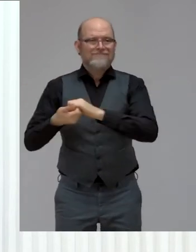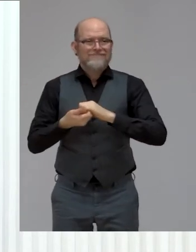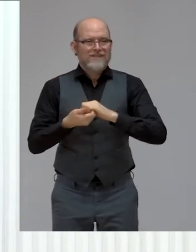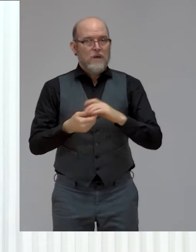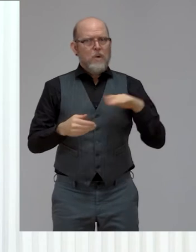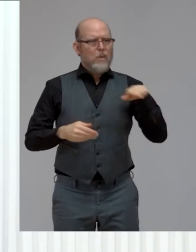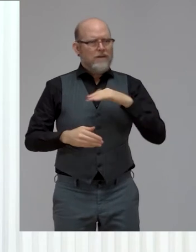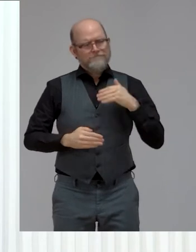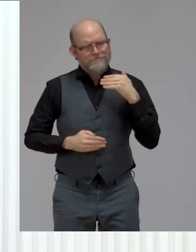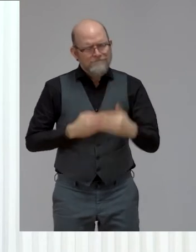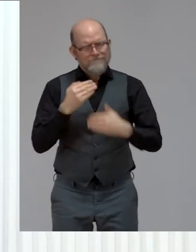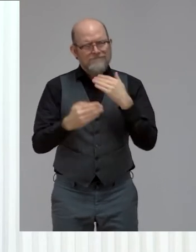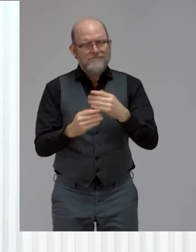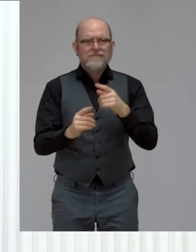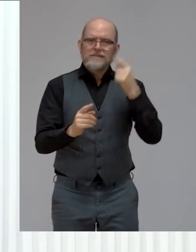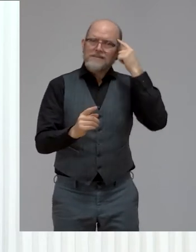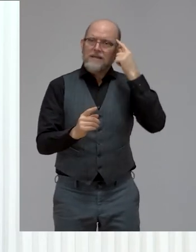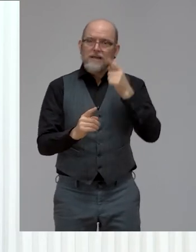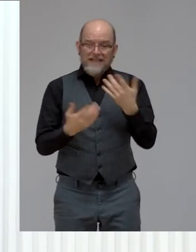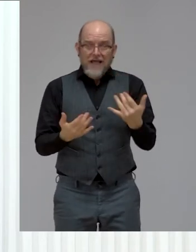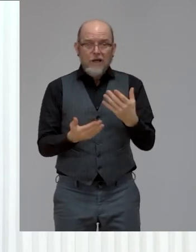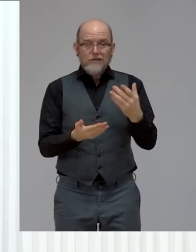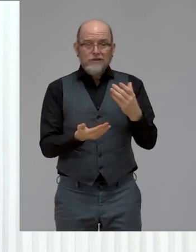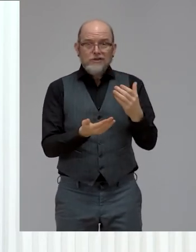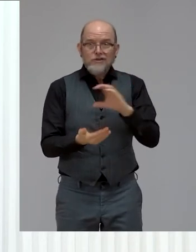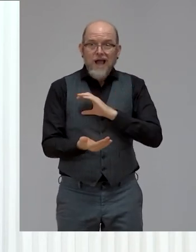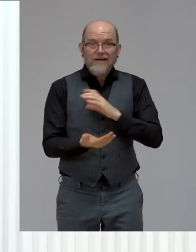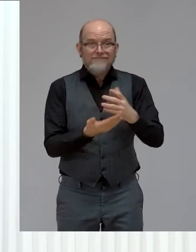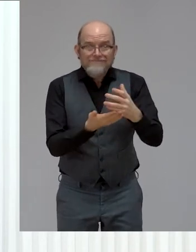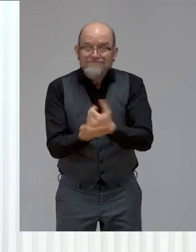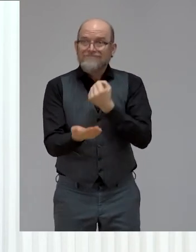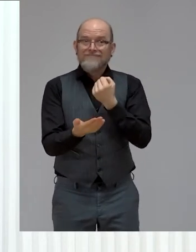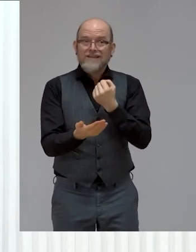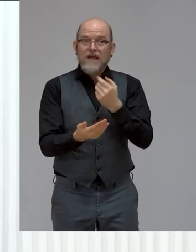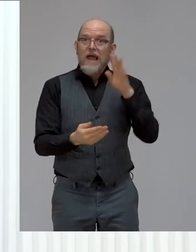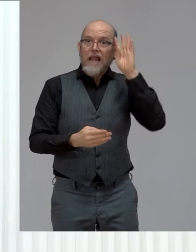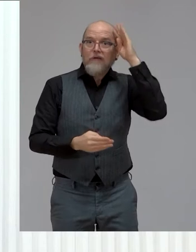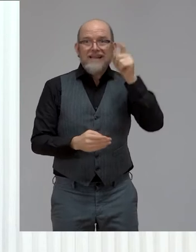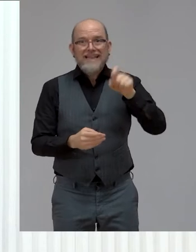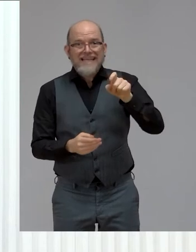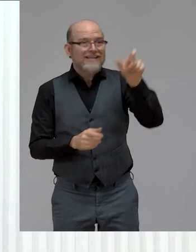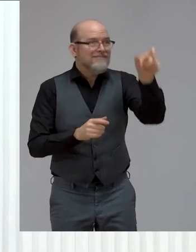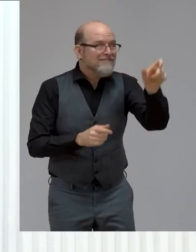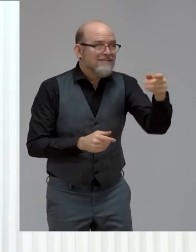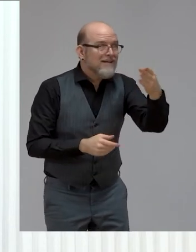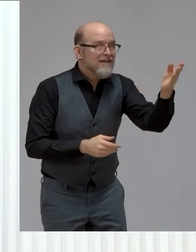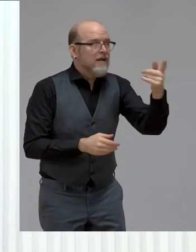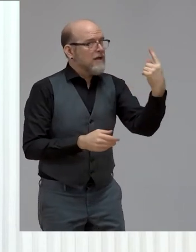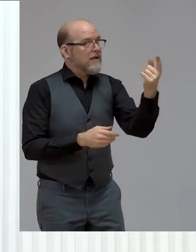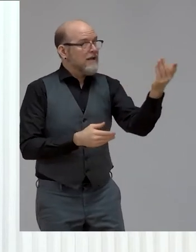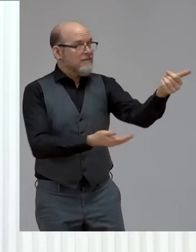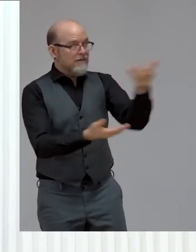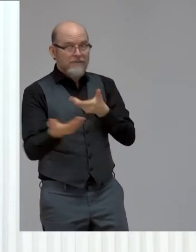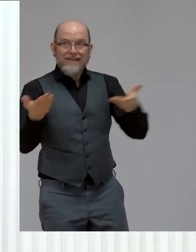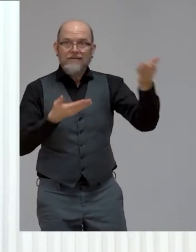benefit from these opportunities, we still need the innovators for change. The innovators, their